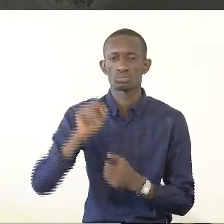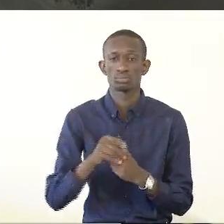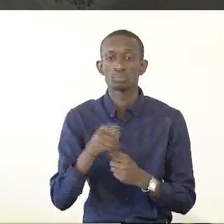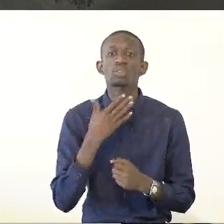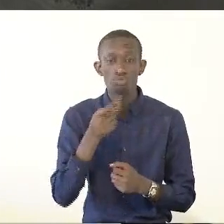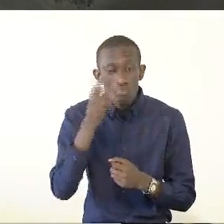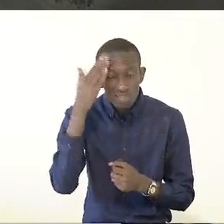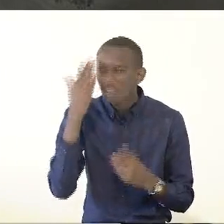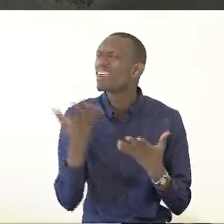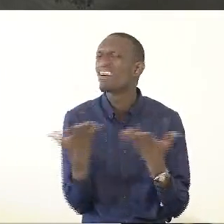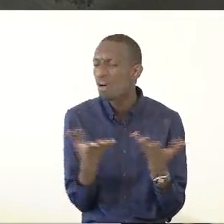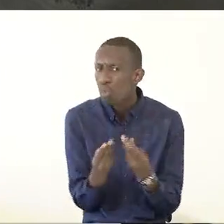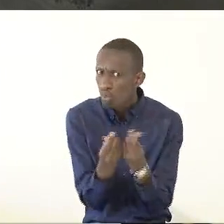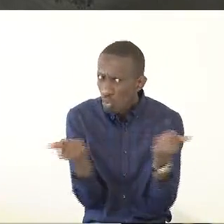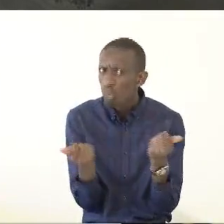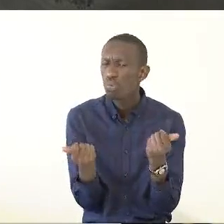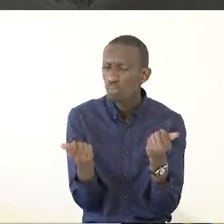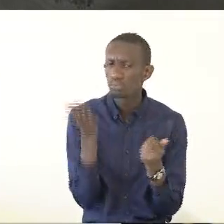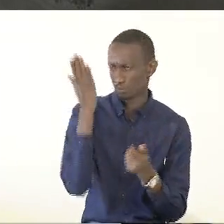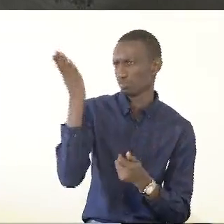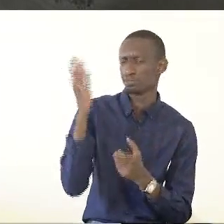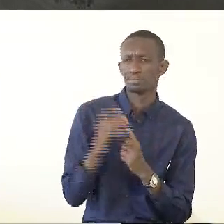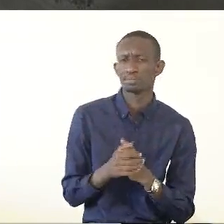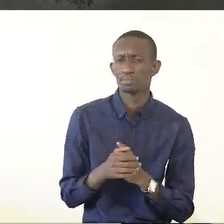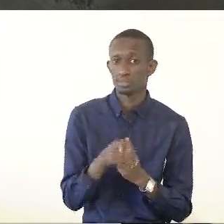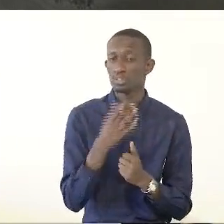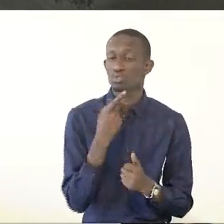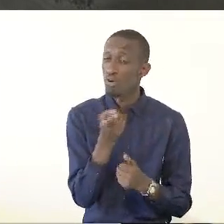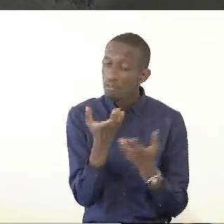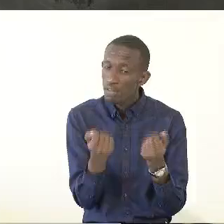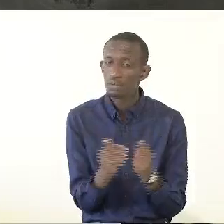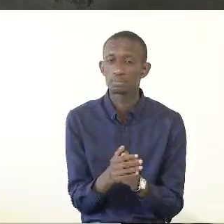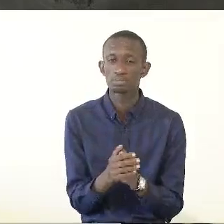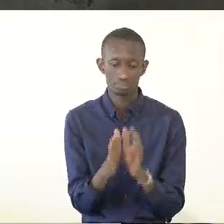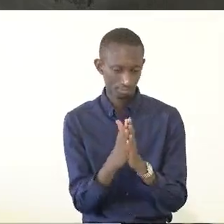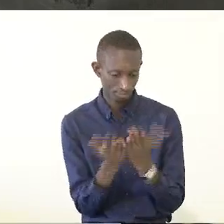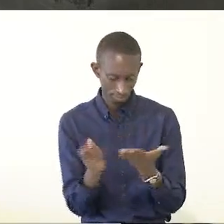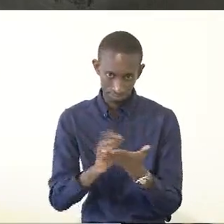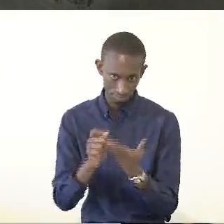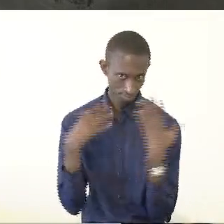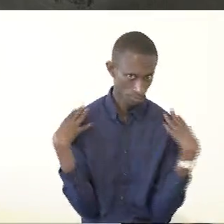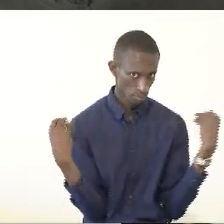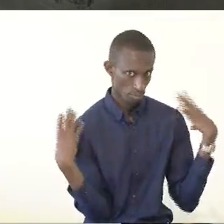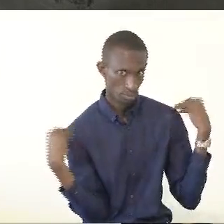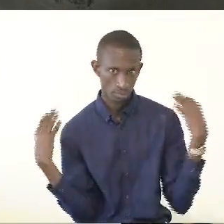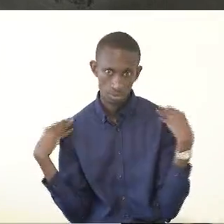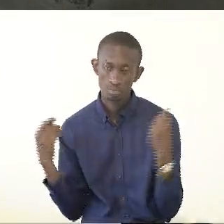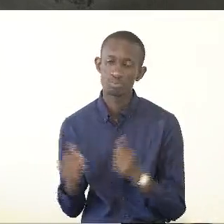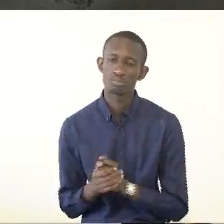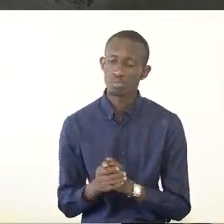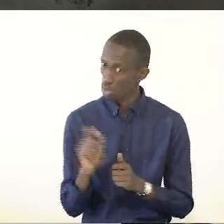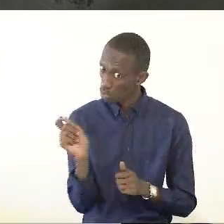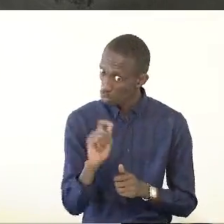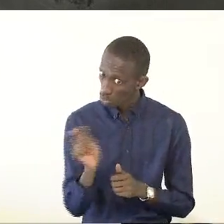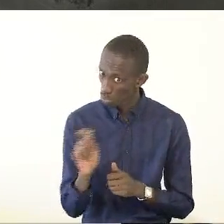equation. And I just want you to have an exercise notebook, a pencil, a ruler, and a pen. And